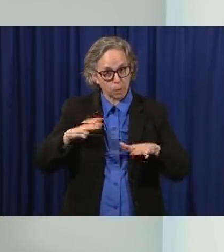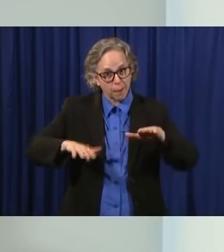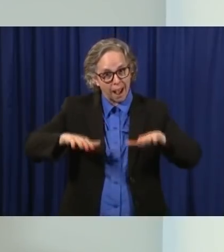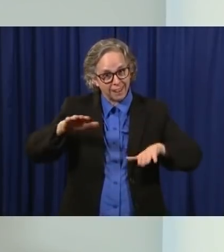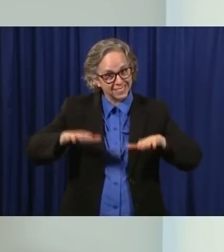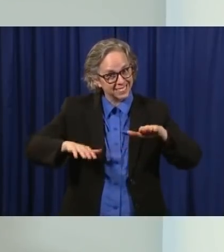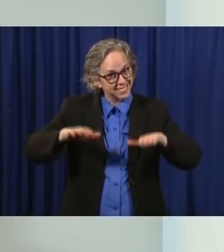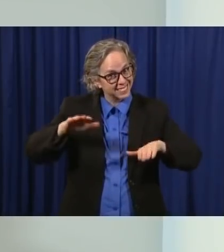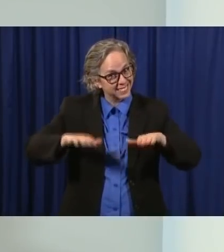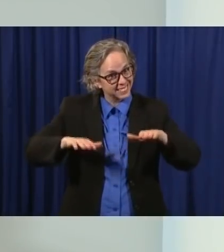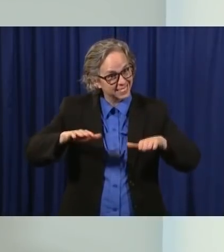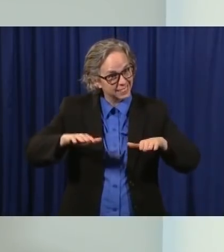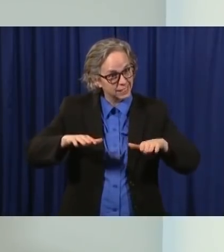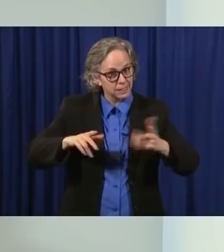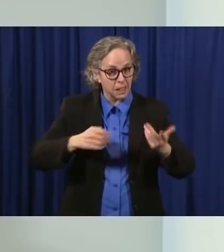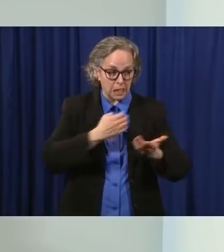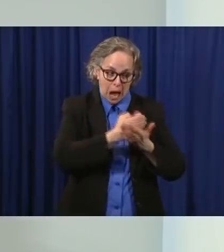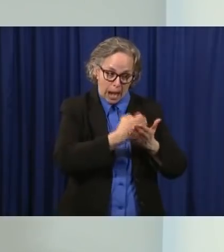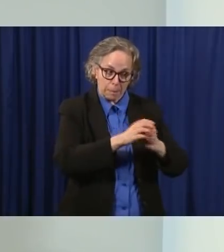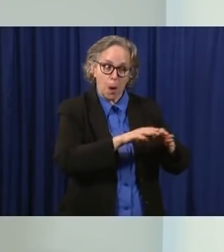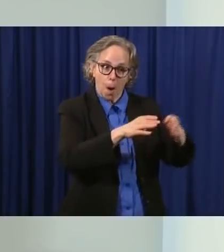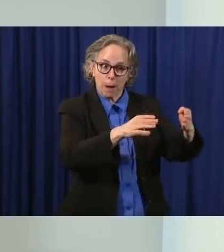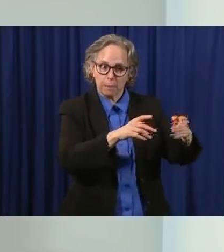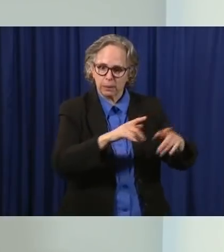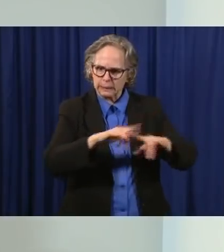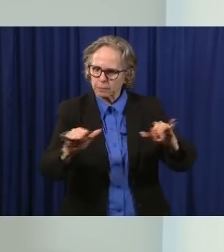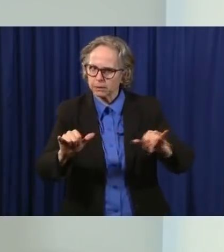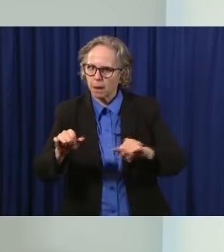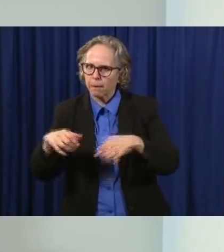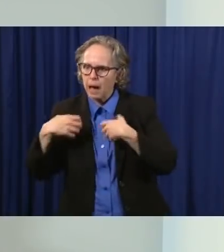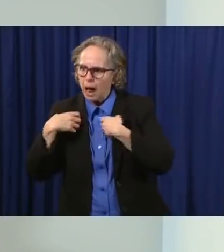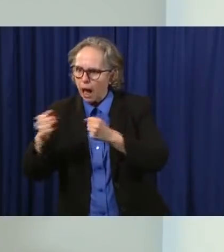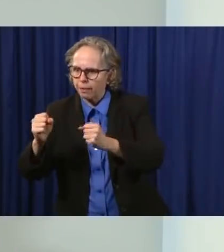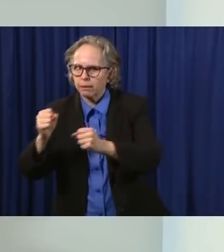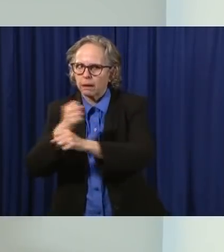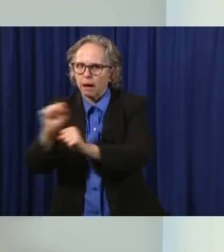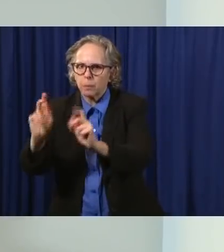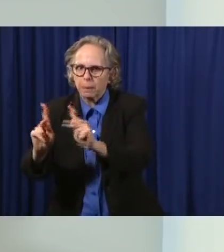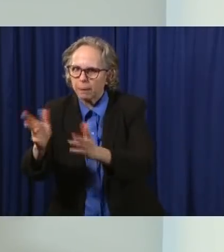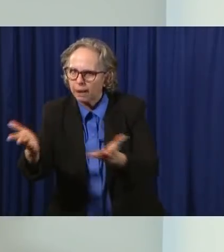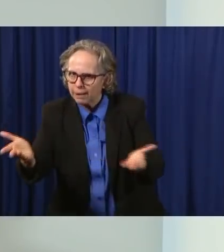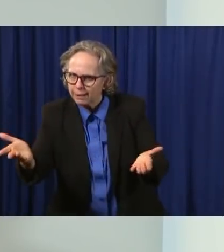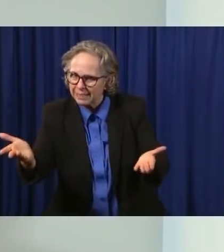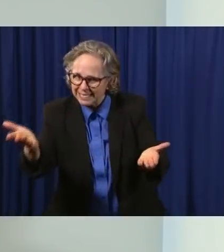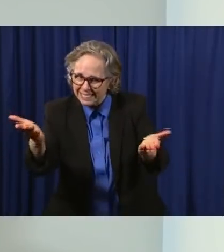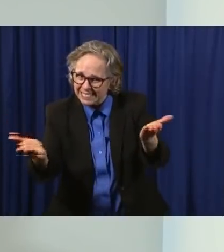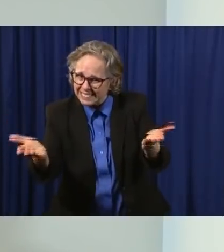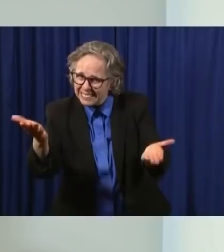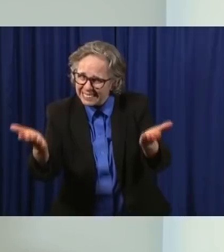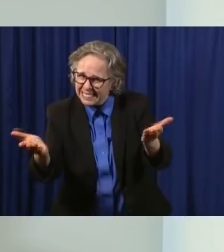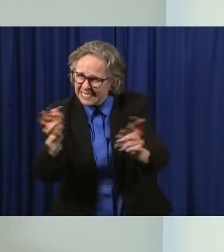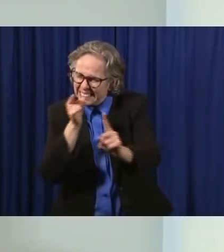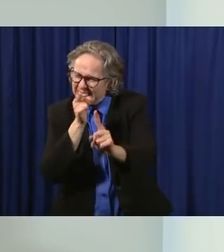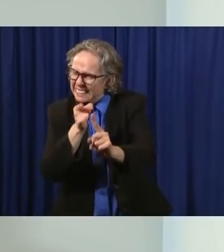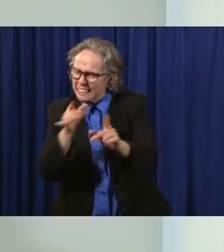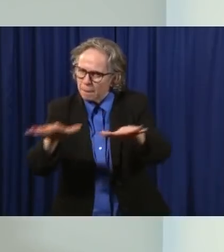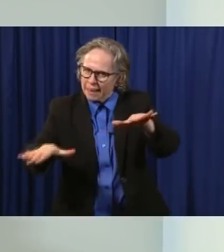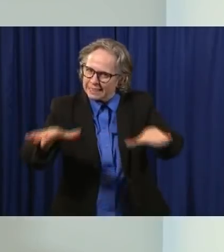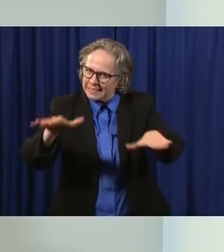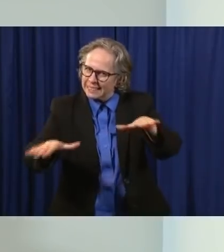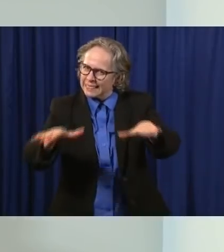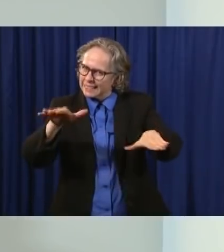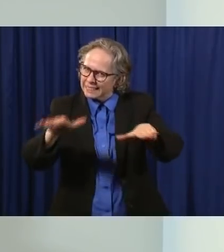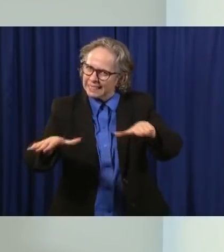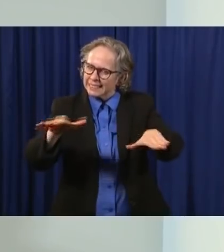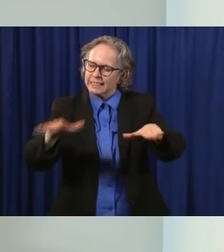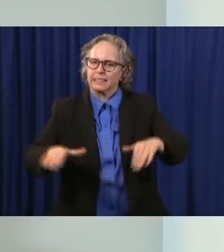that exist and also the economic and societal realities that we all confront several months into this